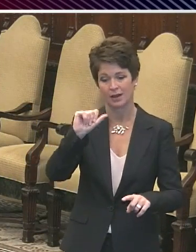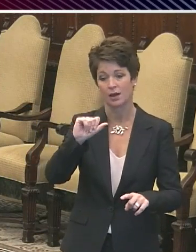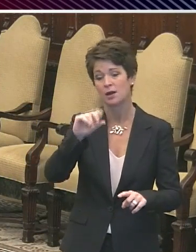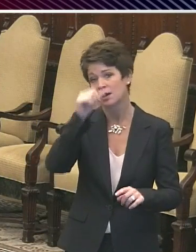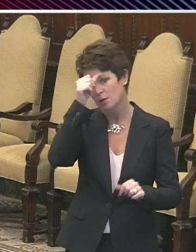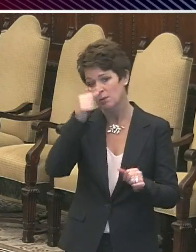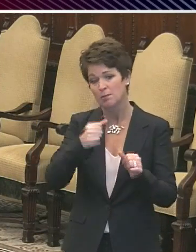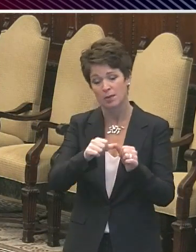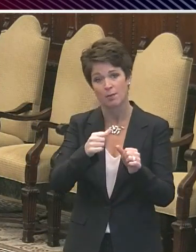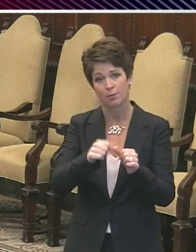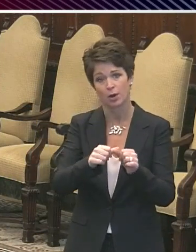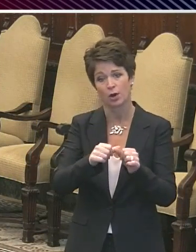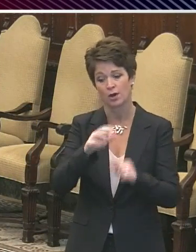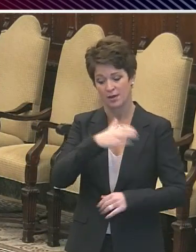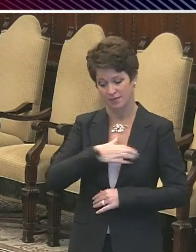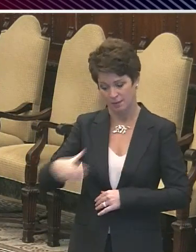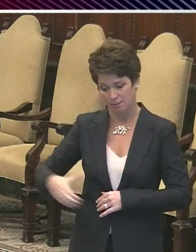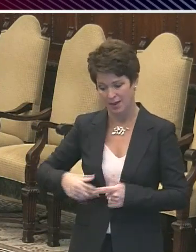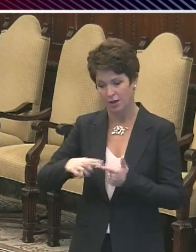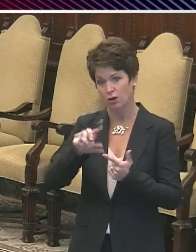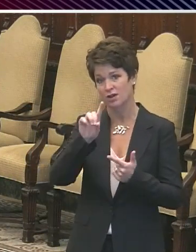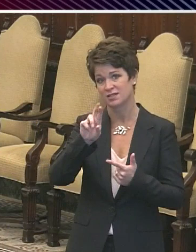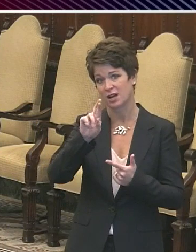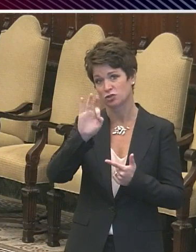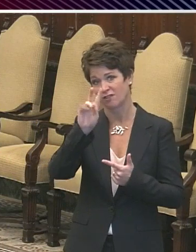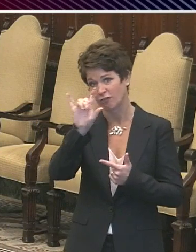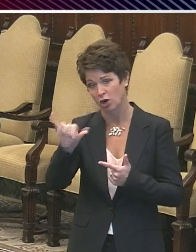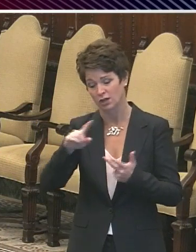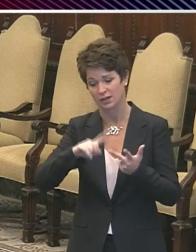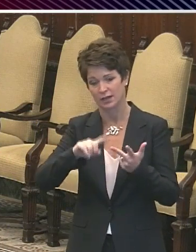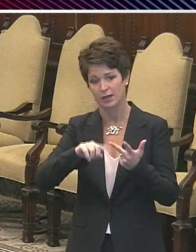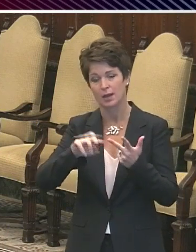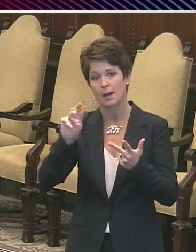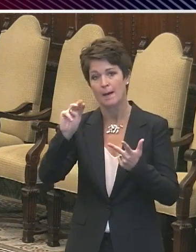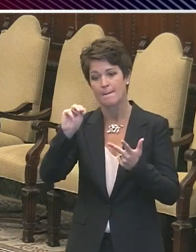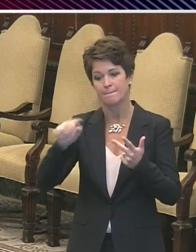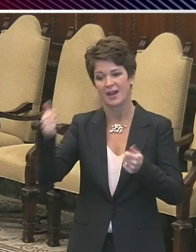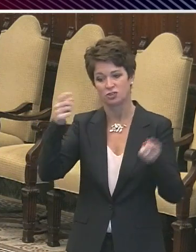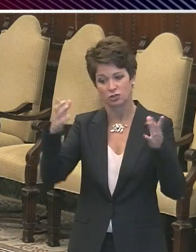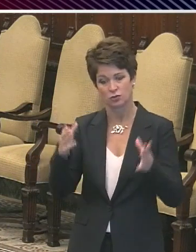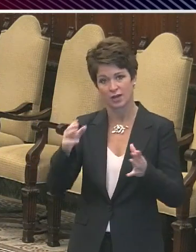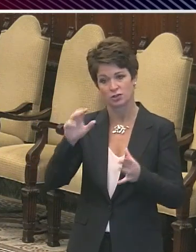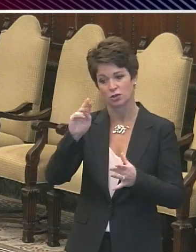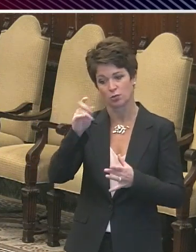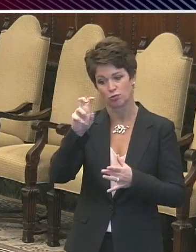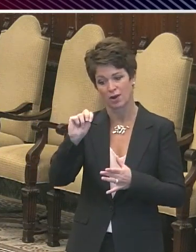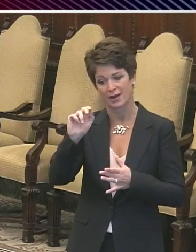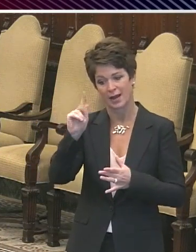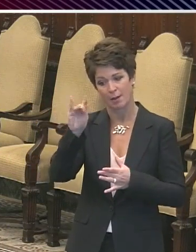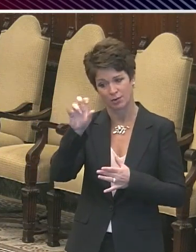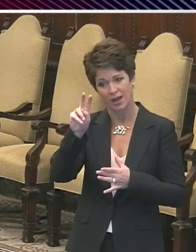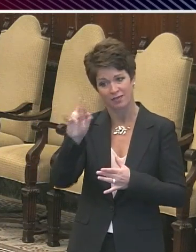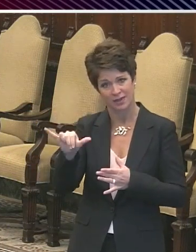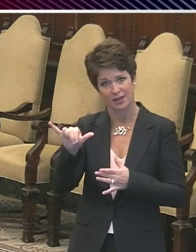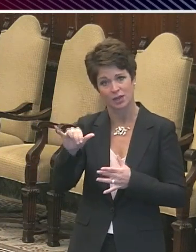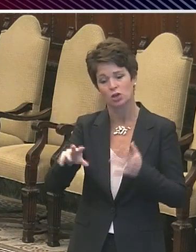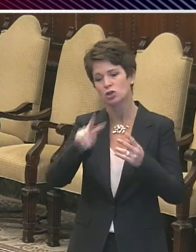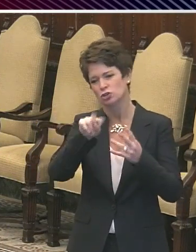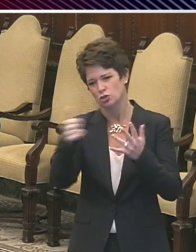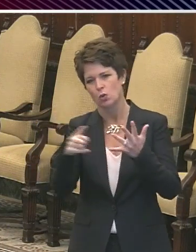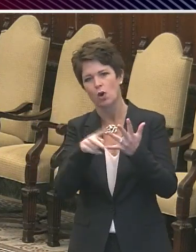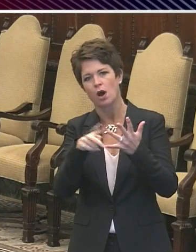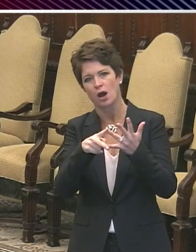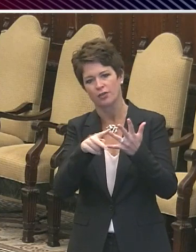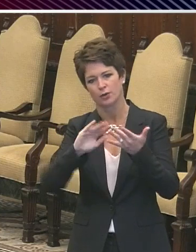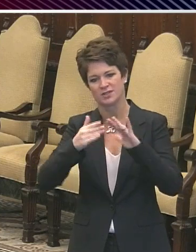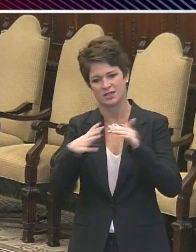note that in addition to the mayor, Dr. Farley, and managing director Brian Abernathy, today we are joined by two other